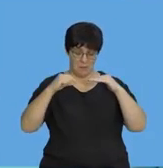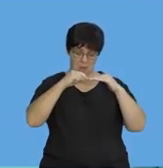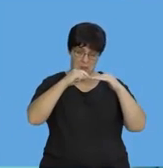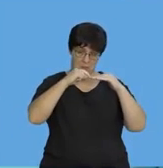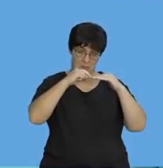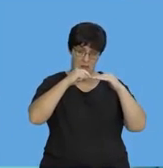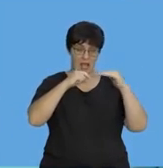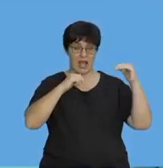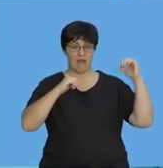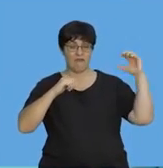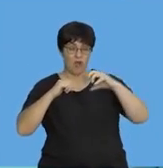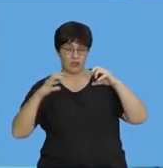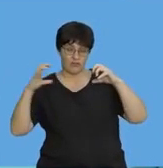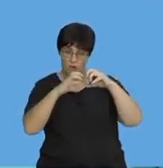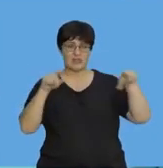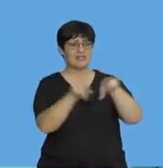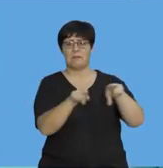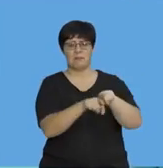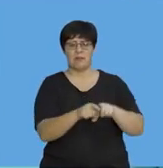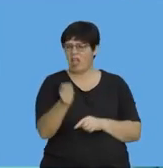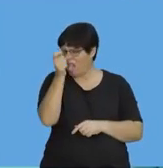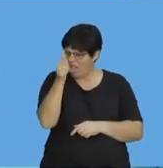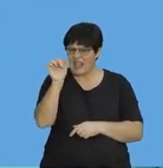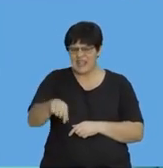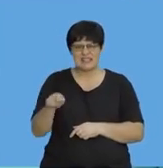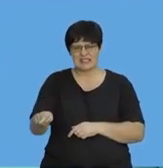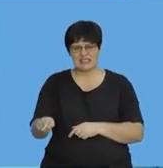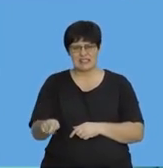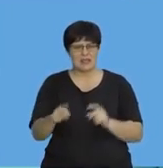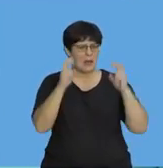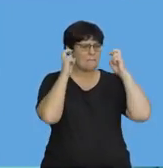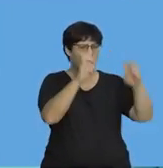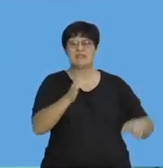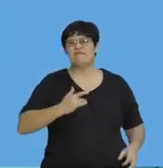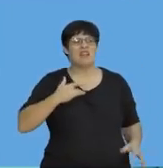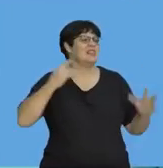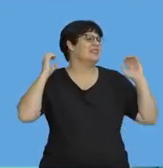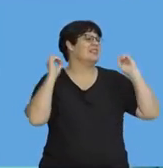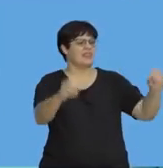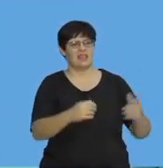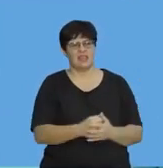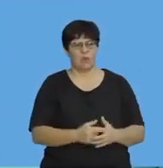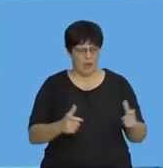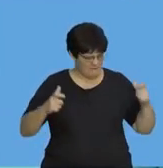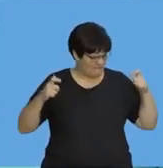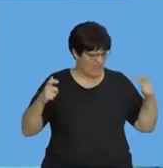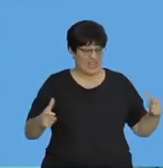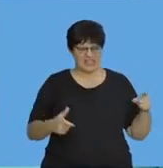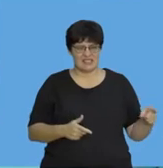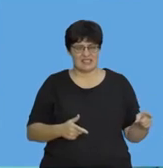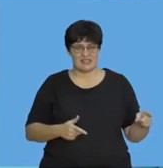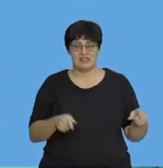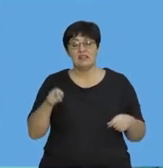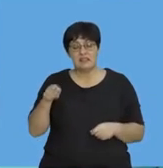they exert the same force on each other. It's tiny. The bus doesn't feel it because the bus is so